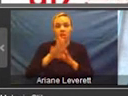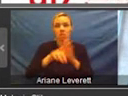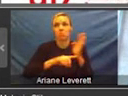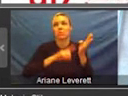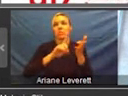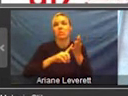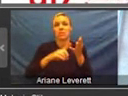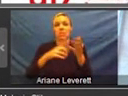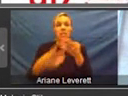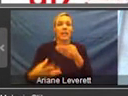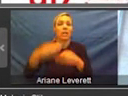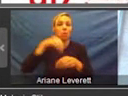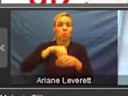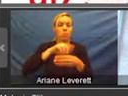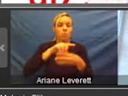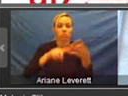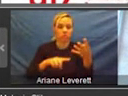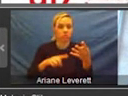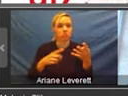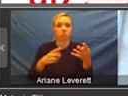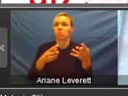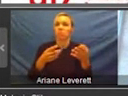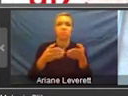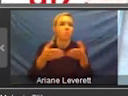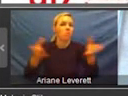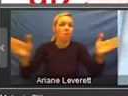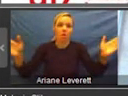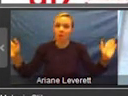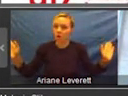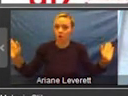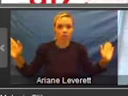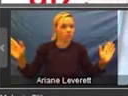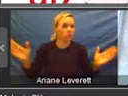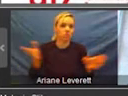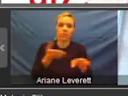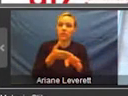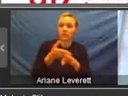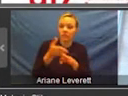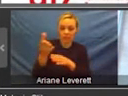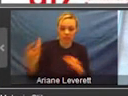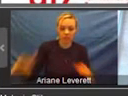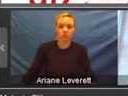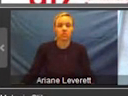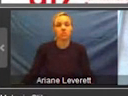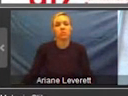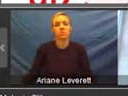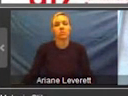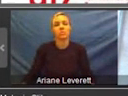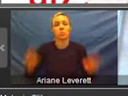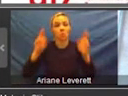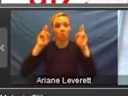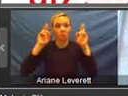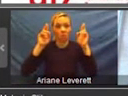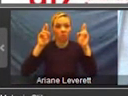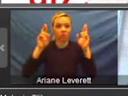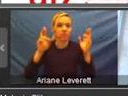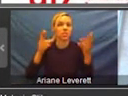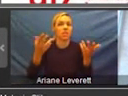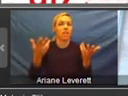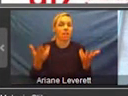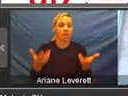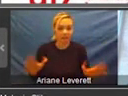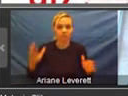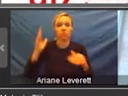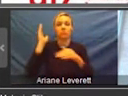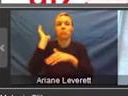also inclusion. It's a very broad field. So we really hope we will have a lively discussion after the